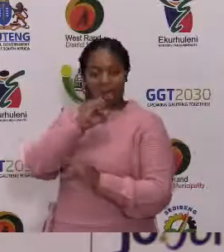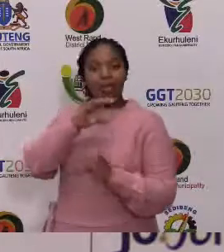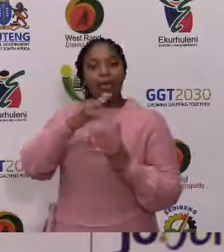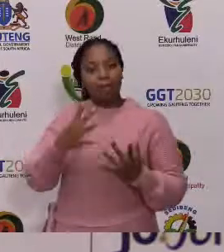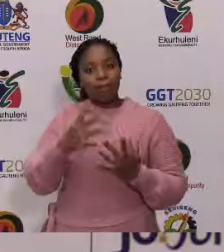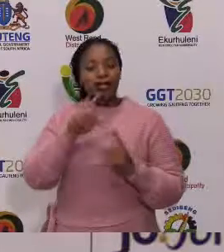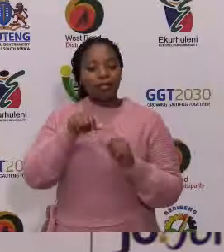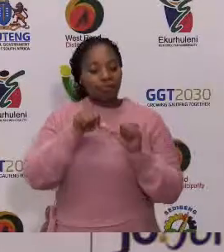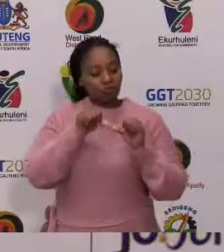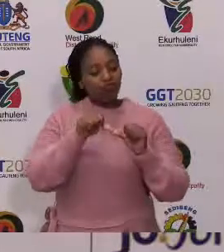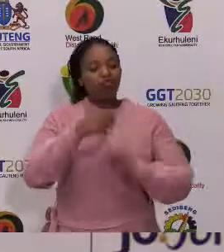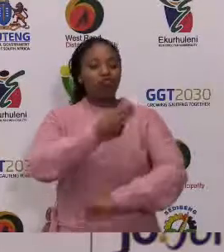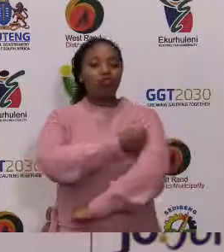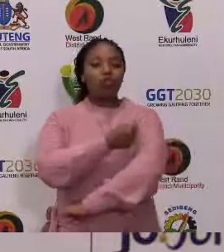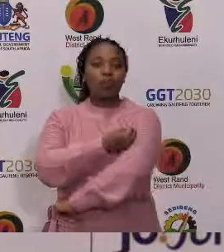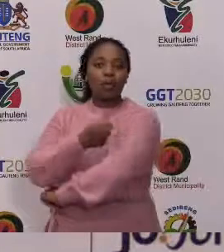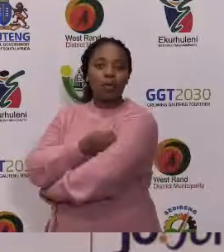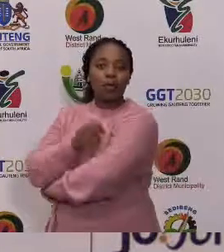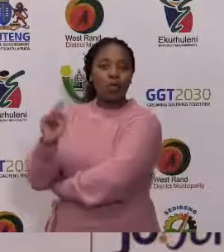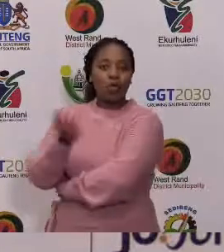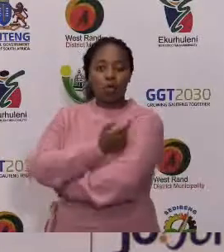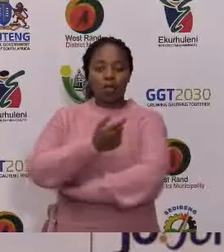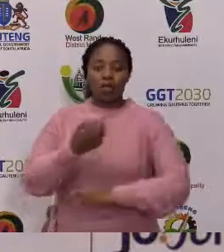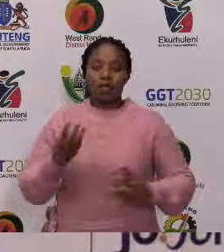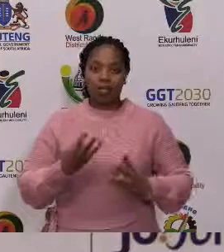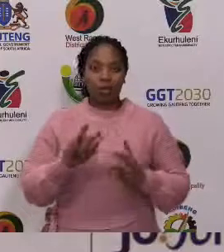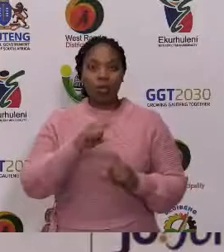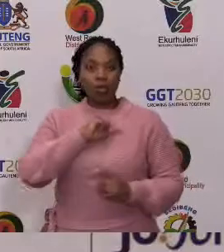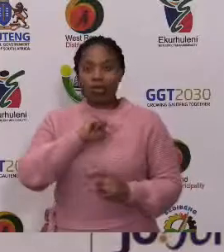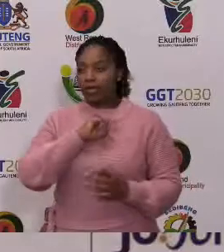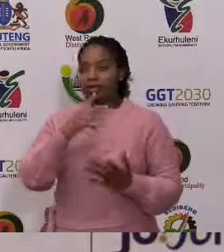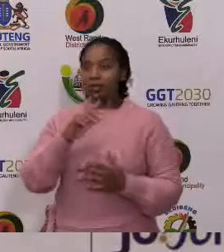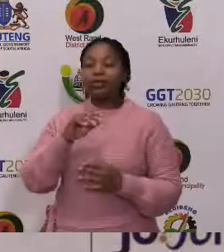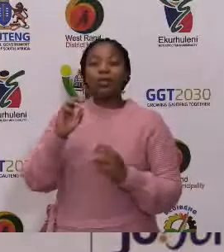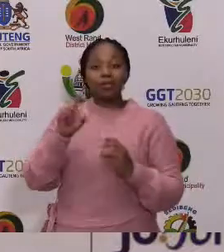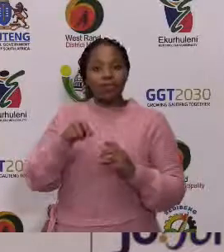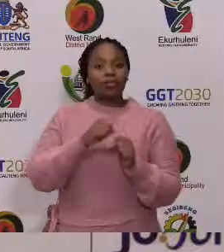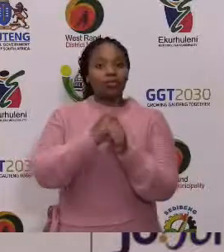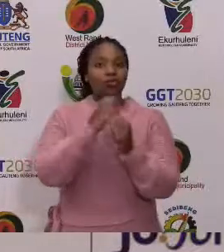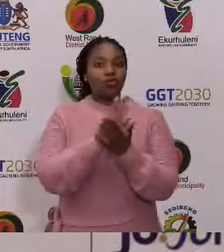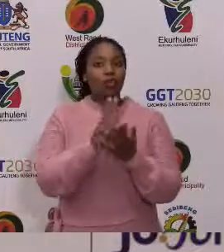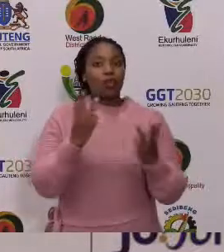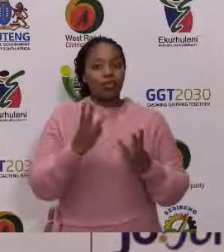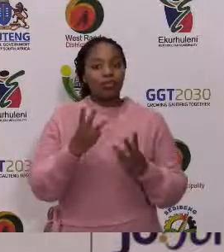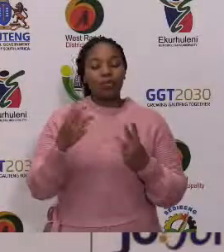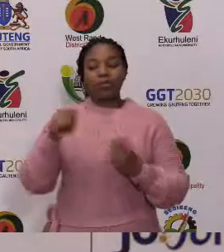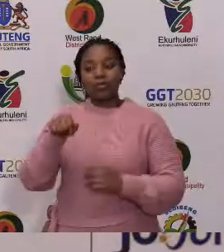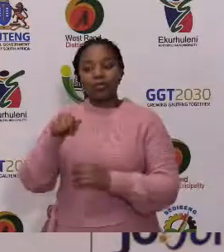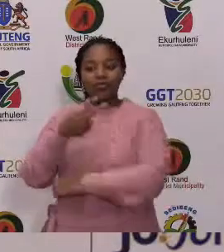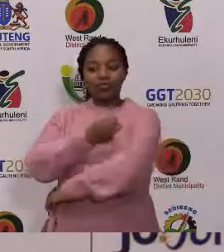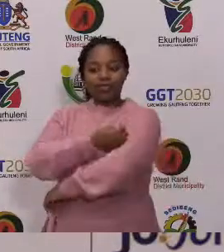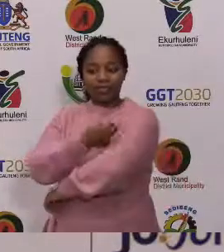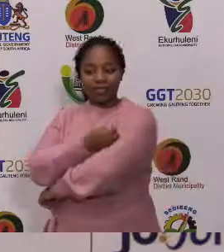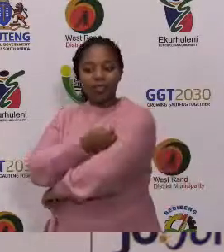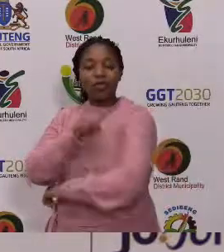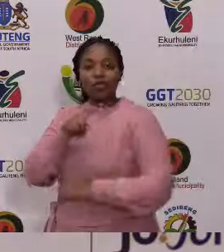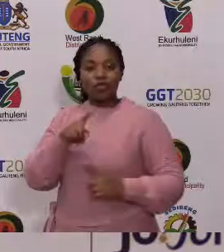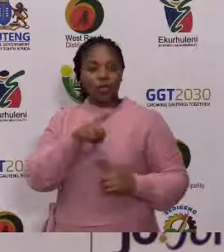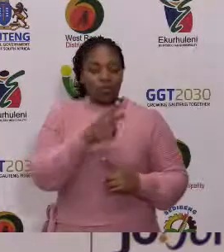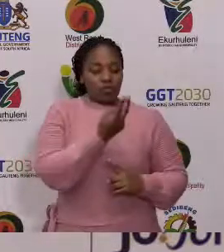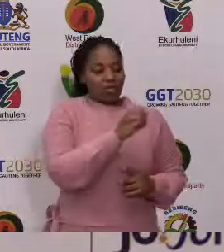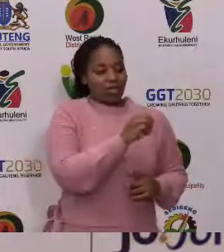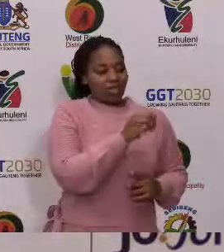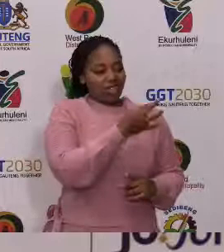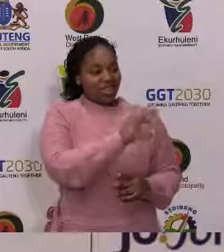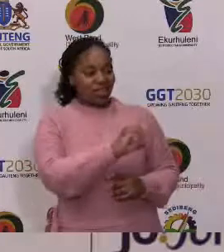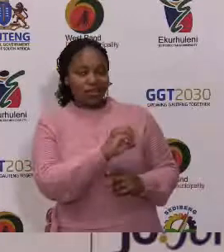of especially high-risk individuals. I'm not interested about vaccinating the 20 and 30-year-old because they're not going to end up in hospital if they're infected to the